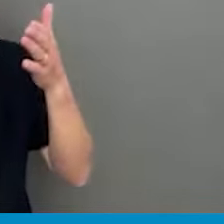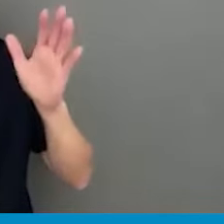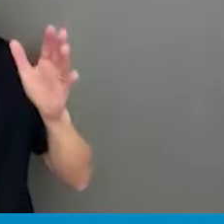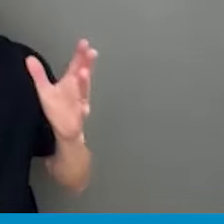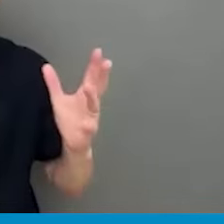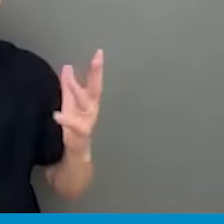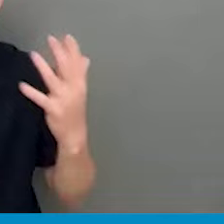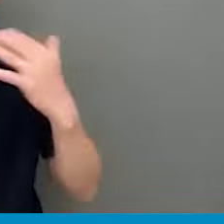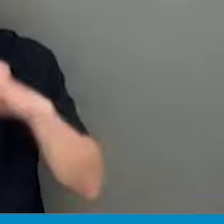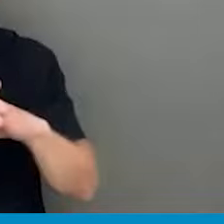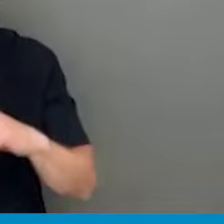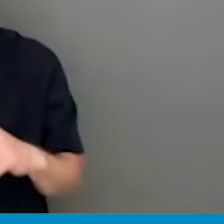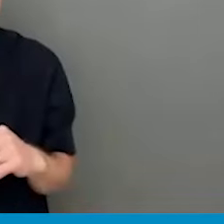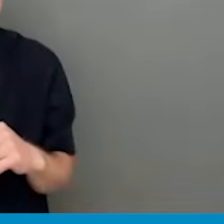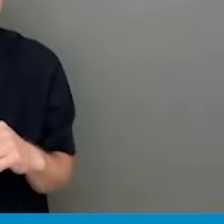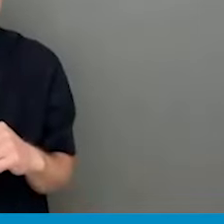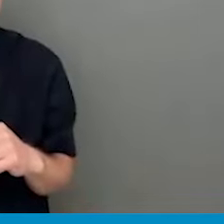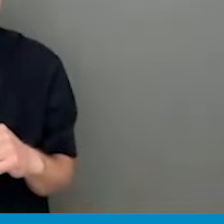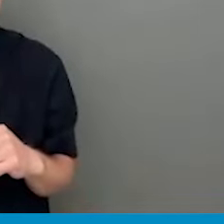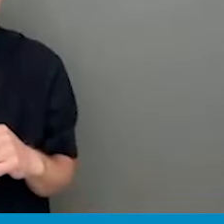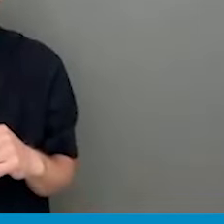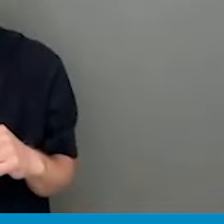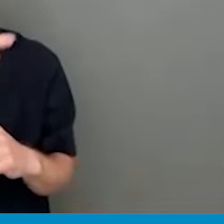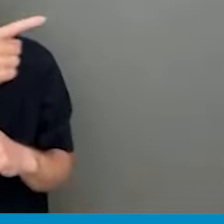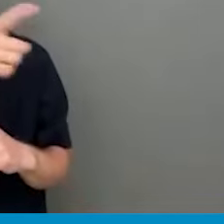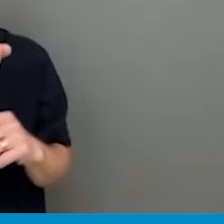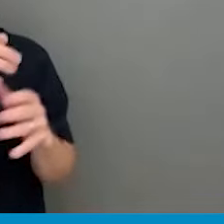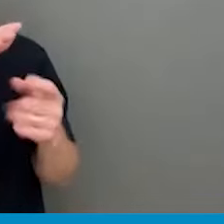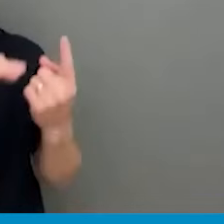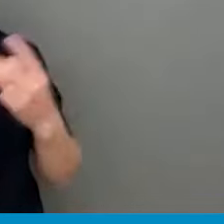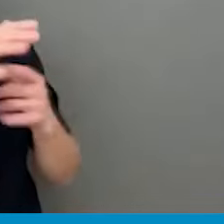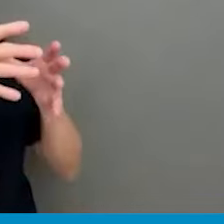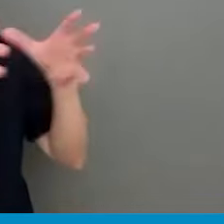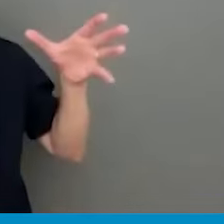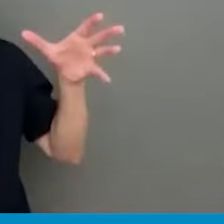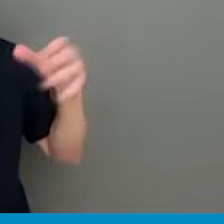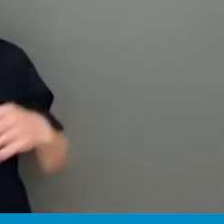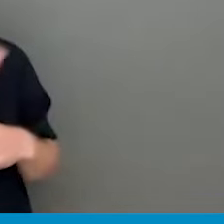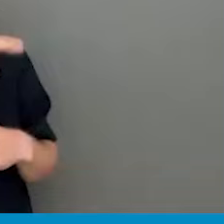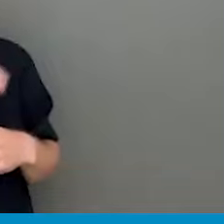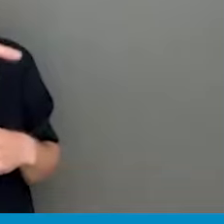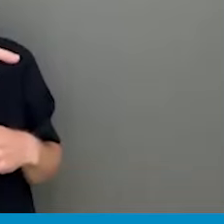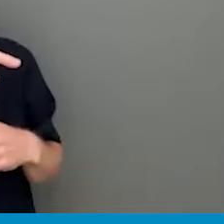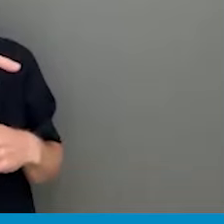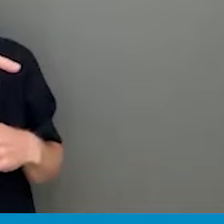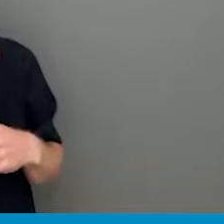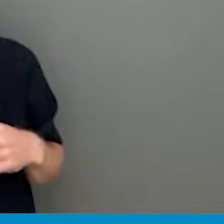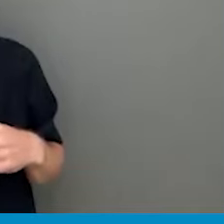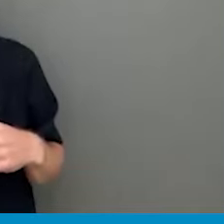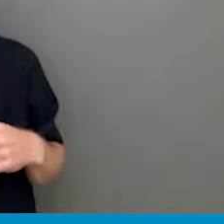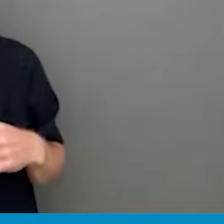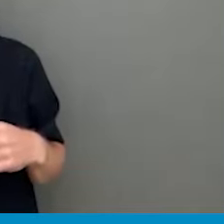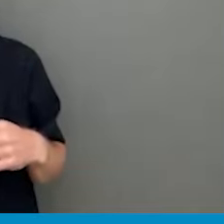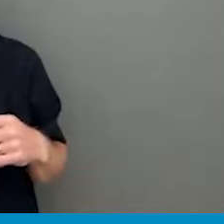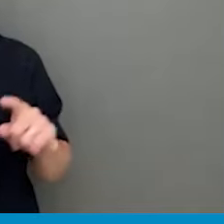with focal points, with training of staff, developing specific action plan. So I think what Charles was mentioning with the work